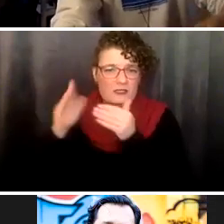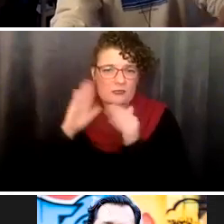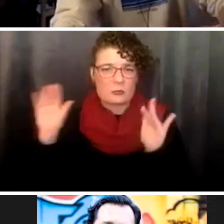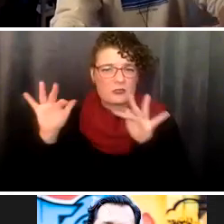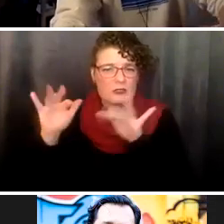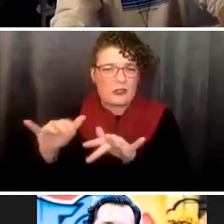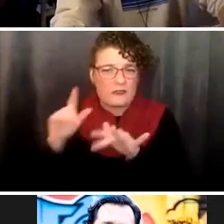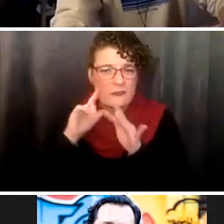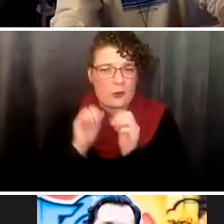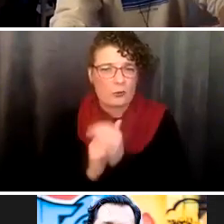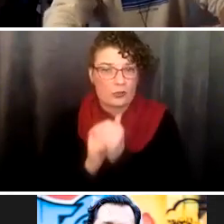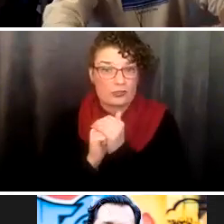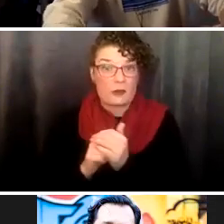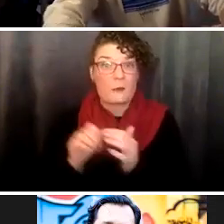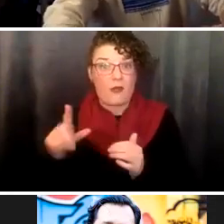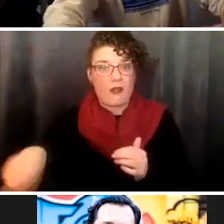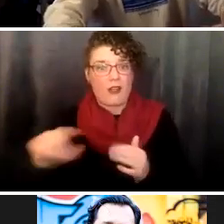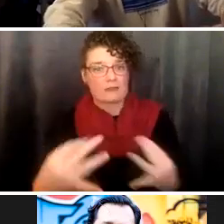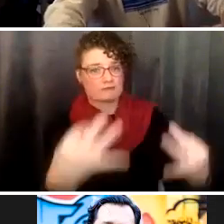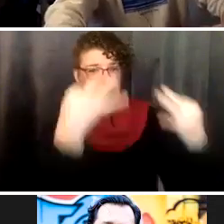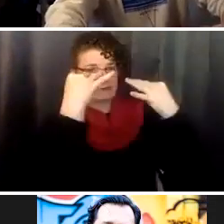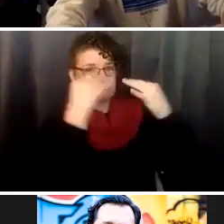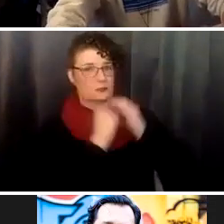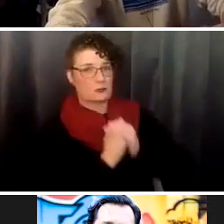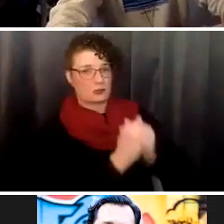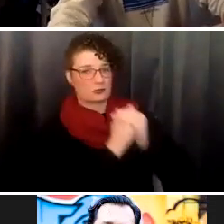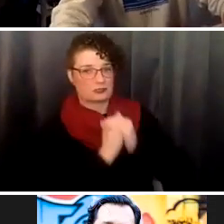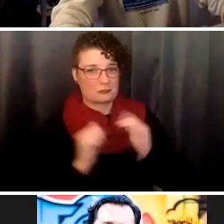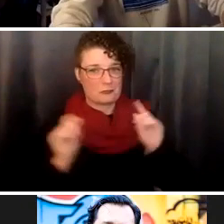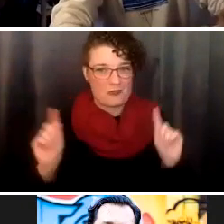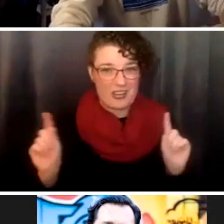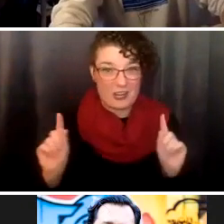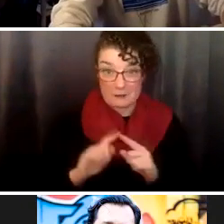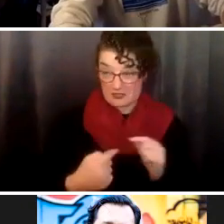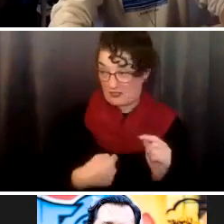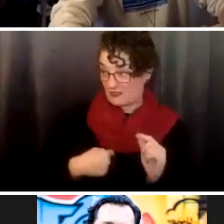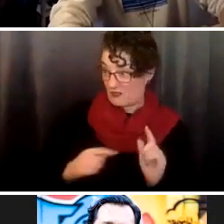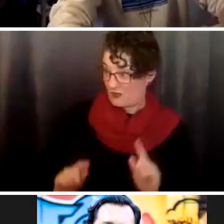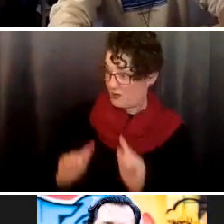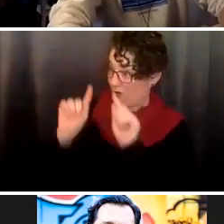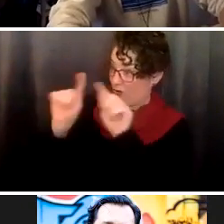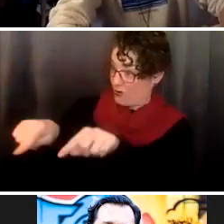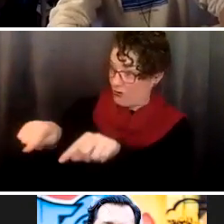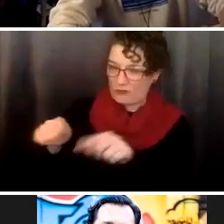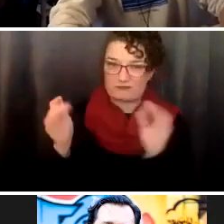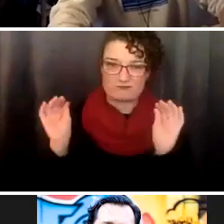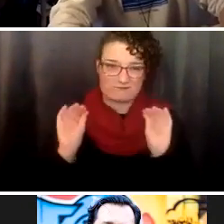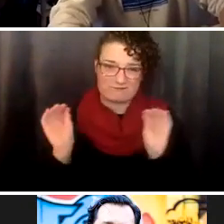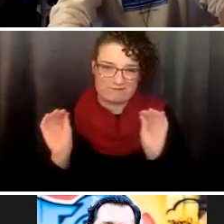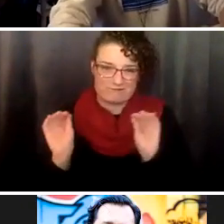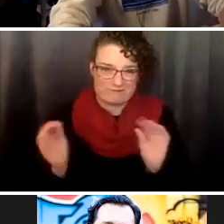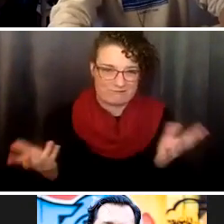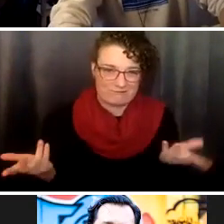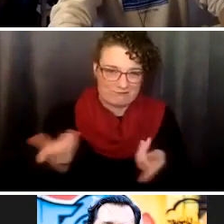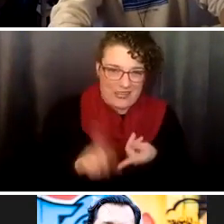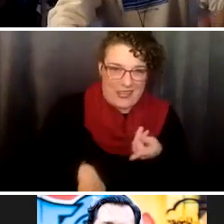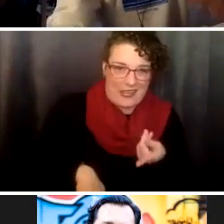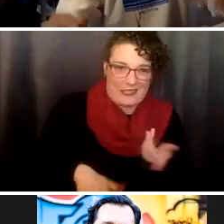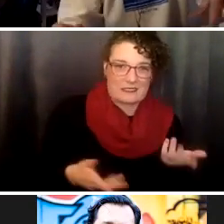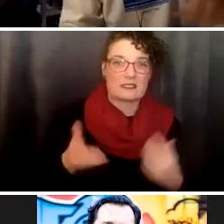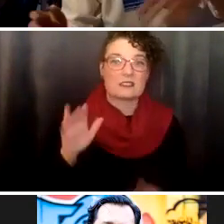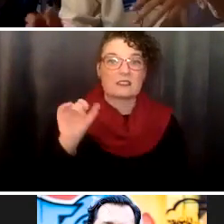worshiped? But I can't go to this temple because it doesn't exist. So